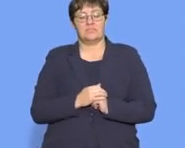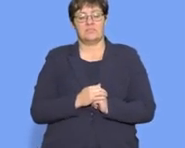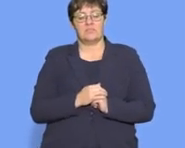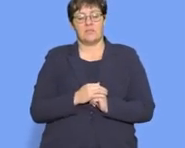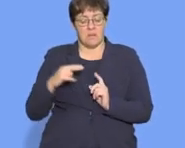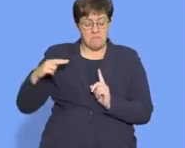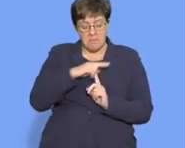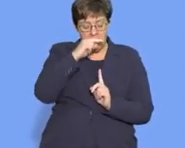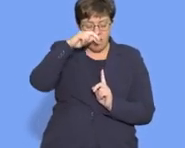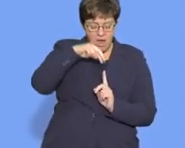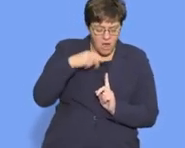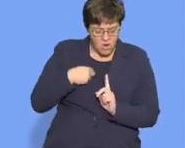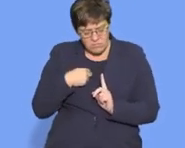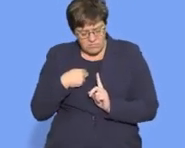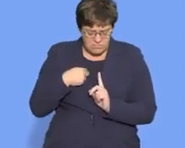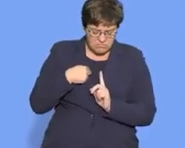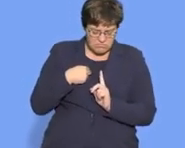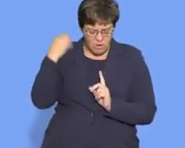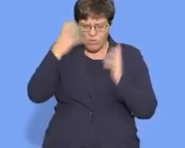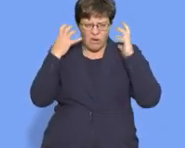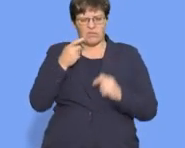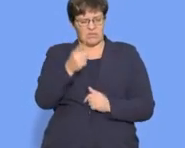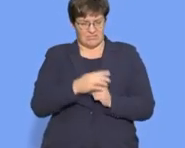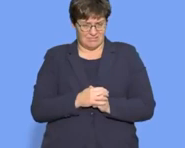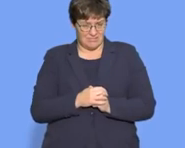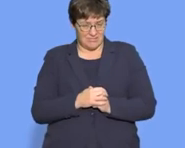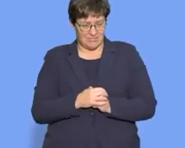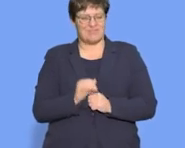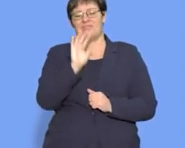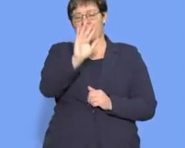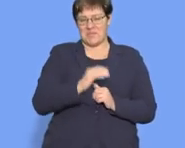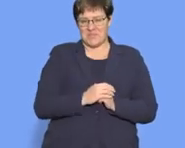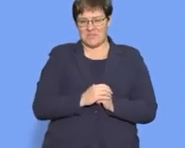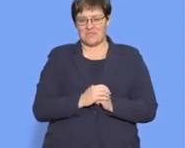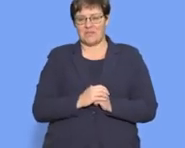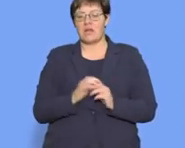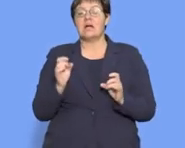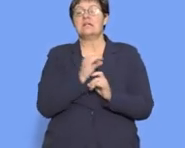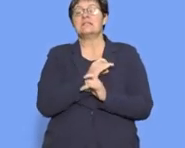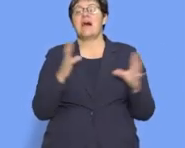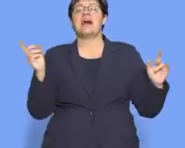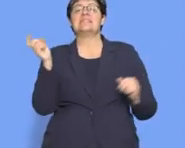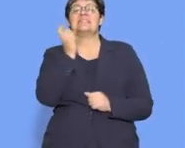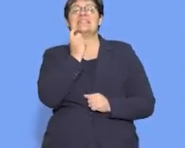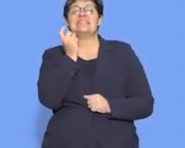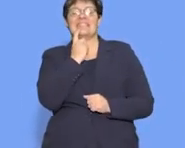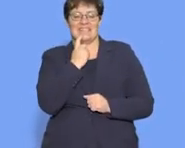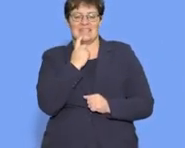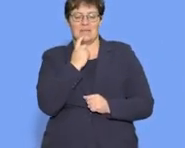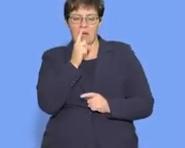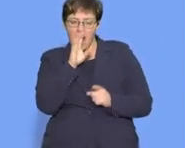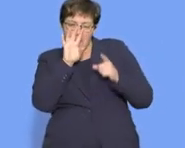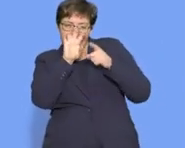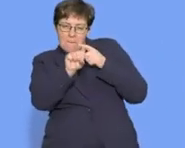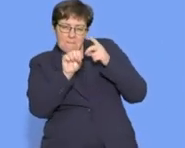at it, it's very, very confusing to start. But let's start with the easy things, the things